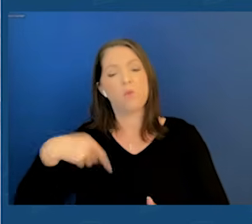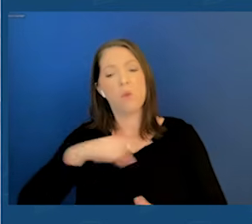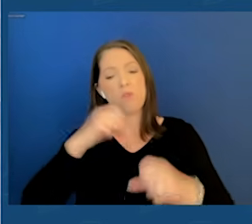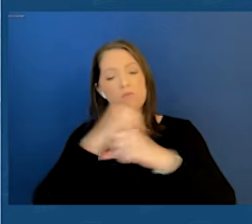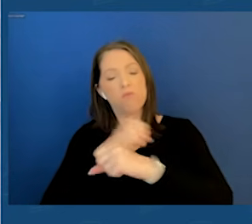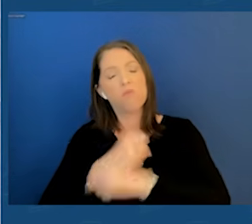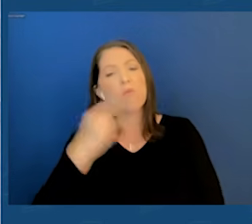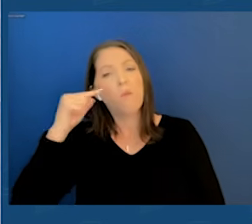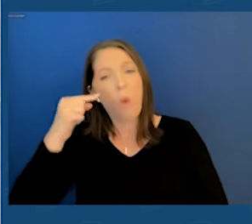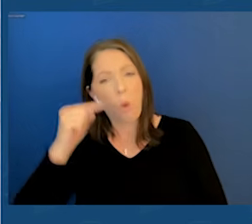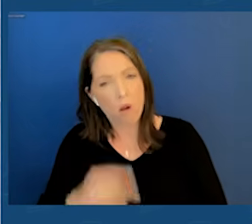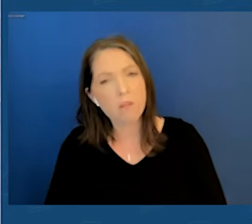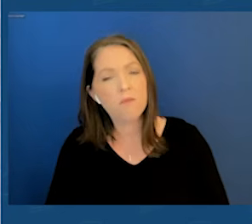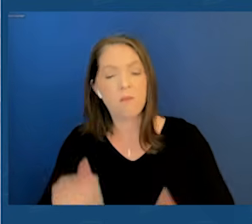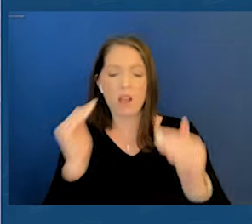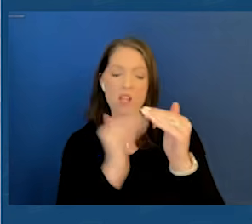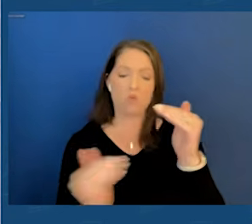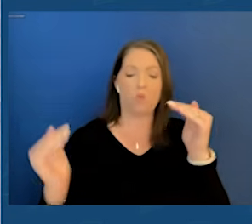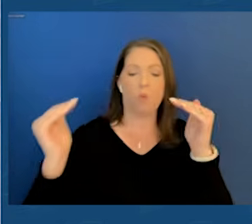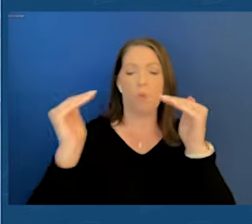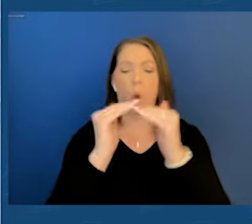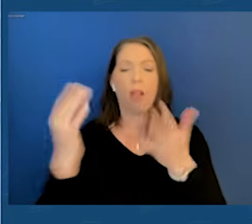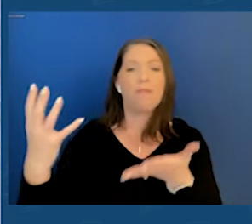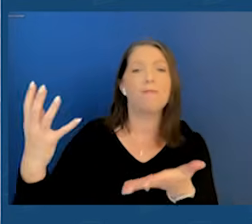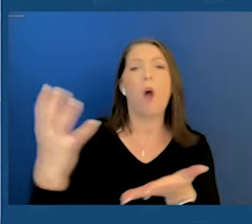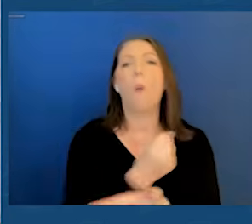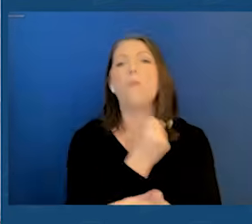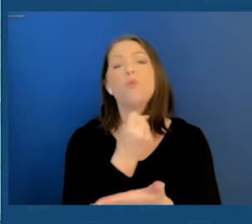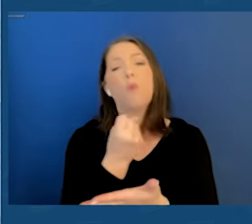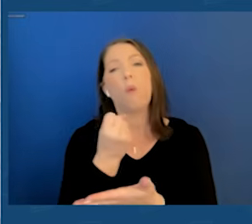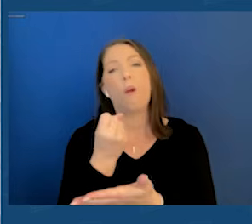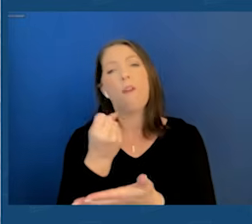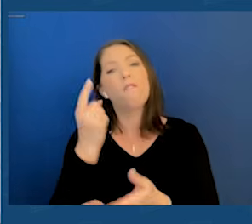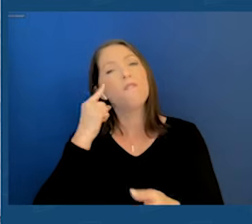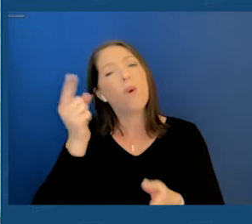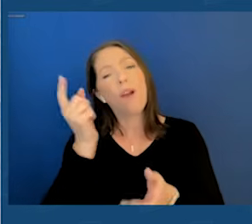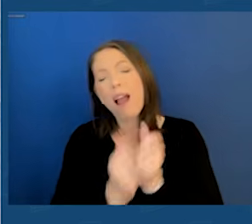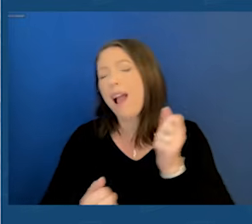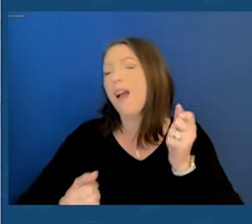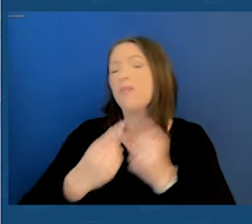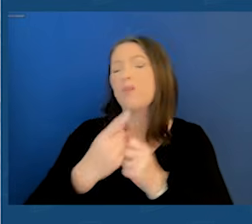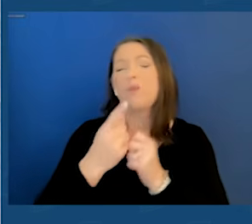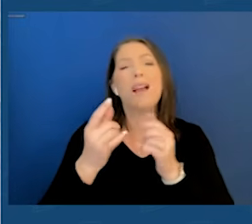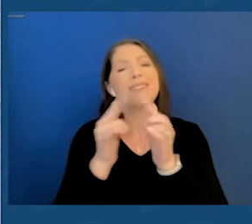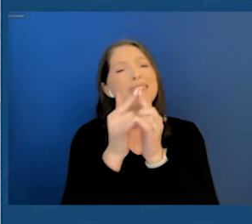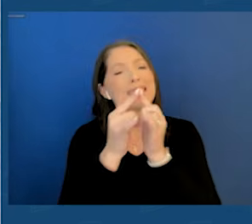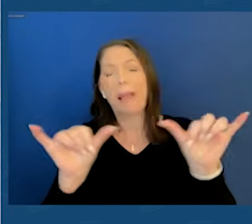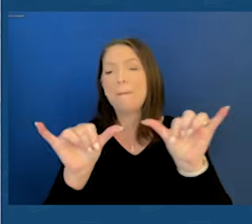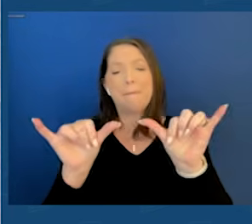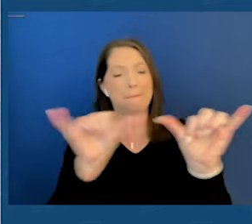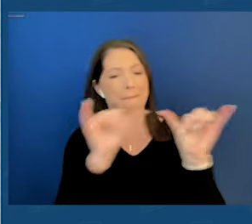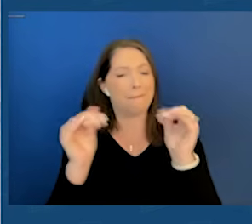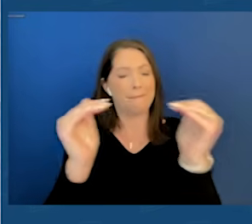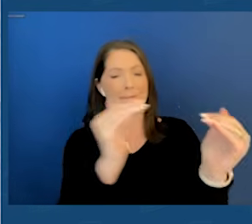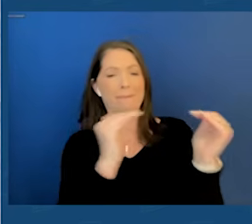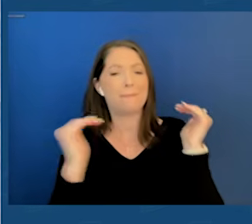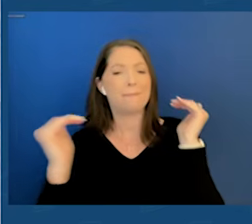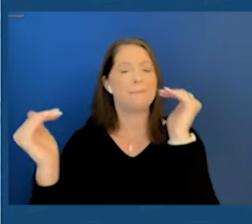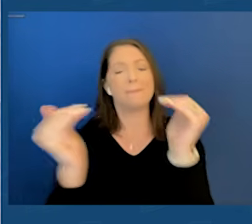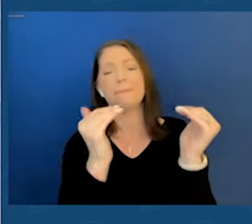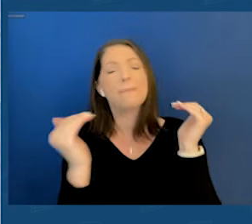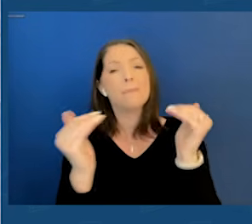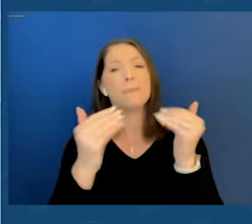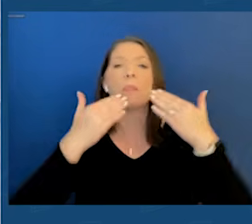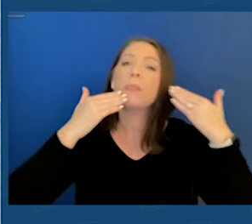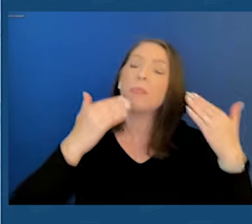the equality of opportunity. Just everybody at the same place, same starting field. Thank